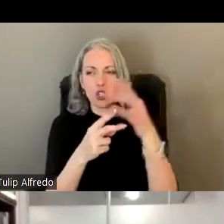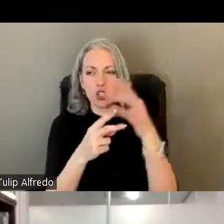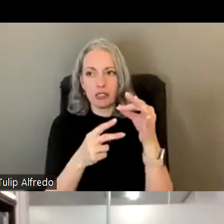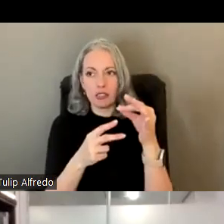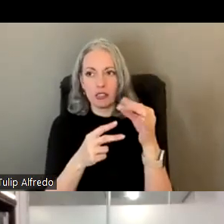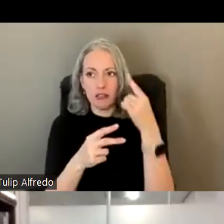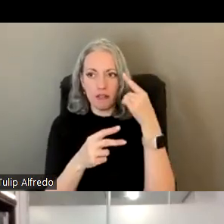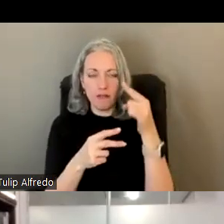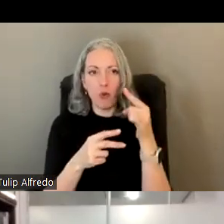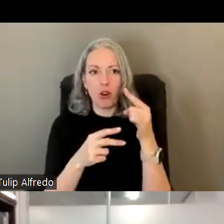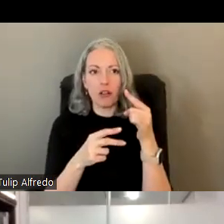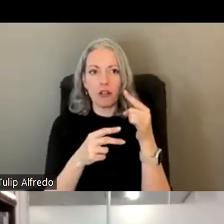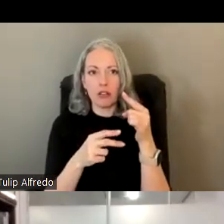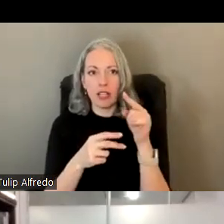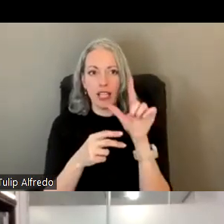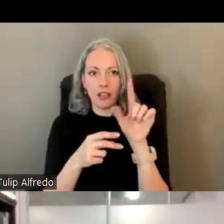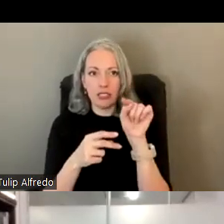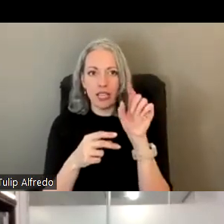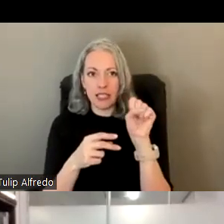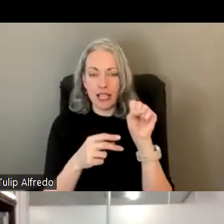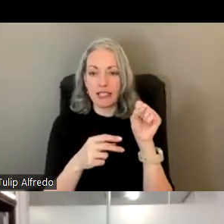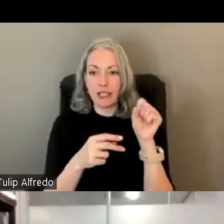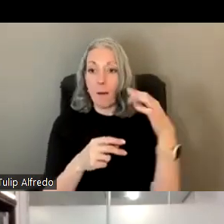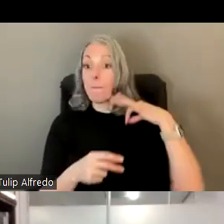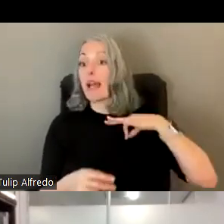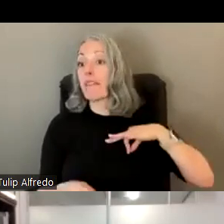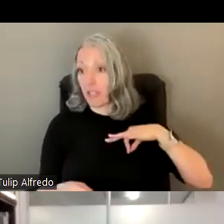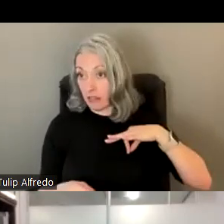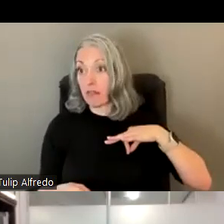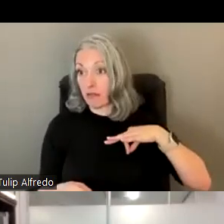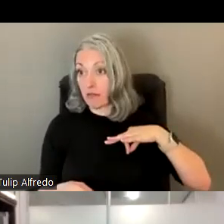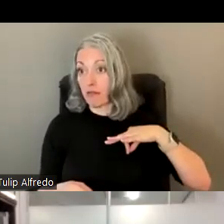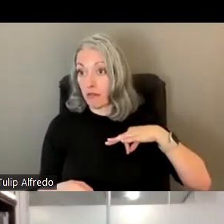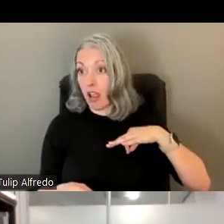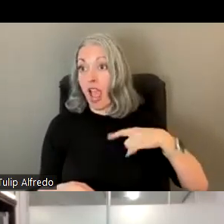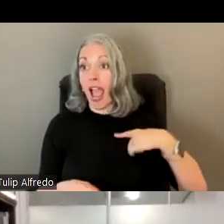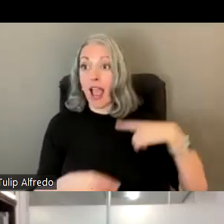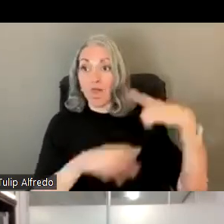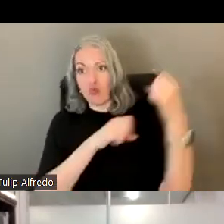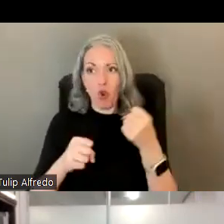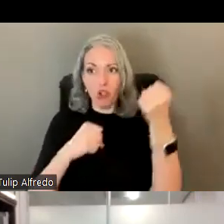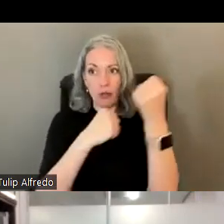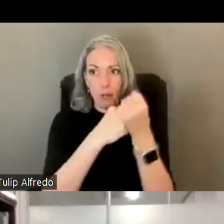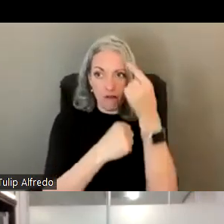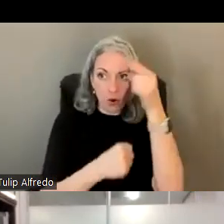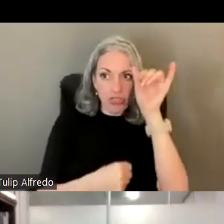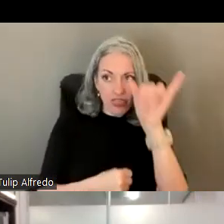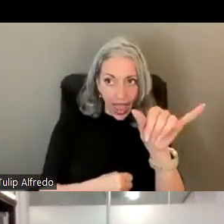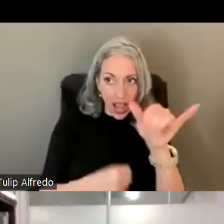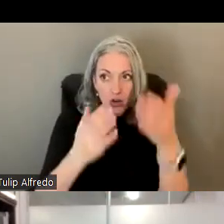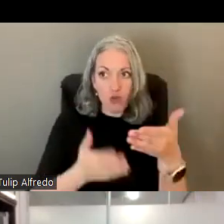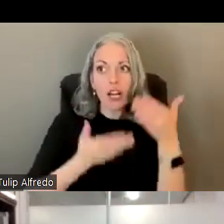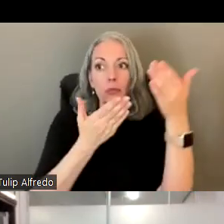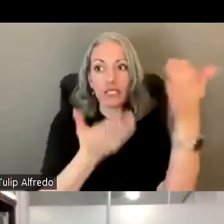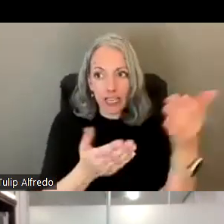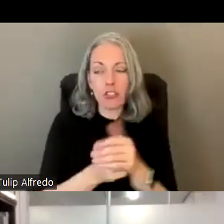through strategies such as the LTSS benefit. I was such a strong advocate for that recommendation,